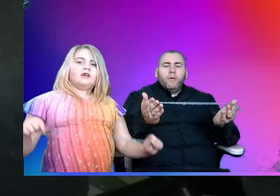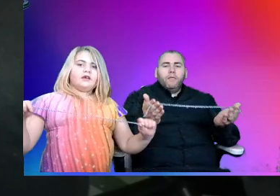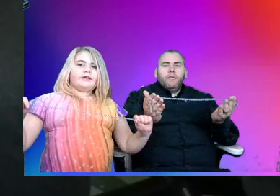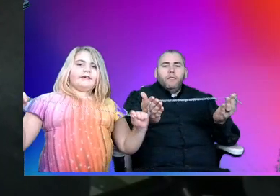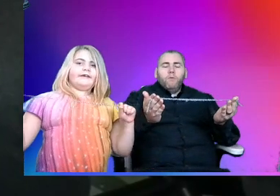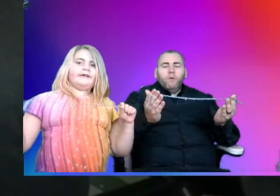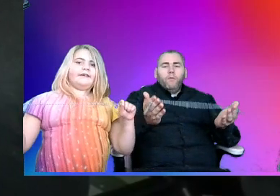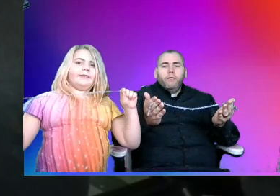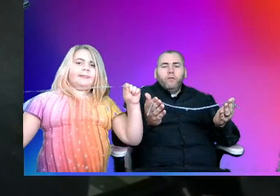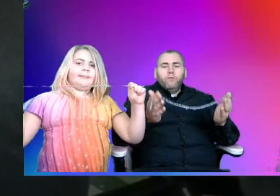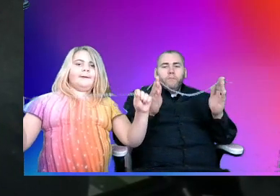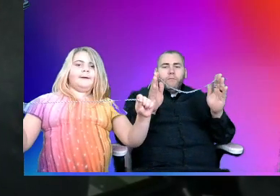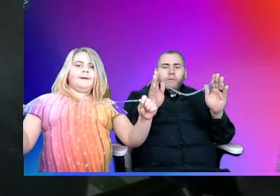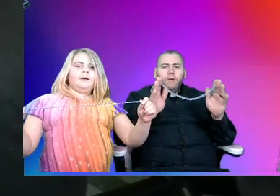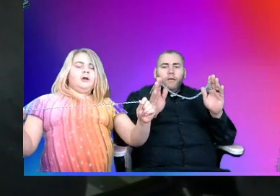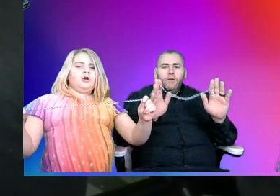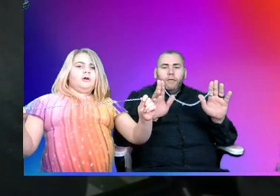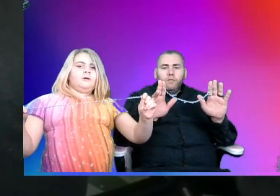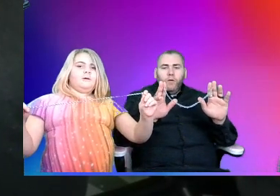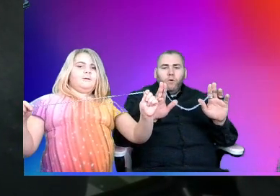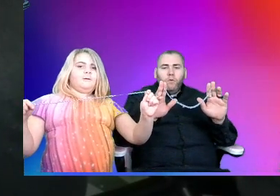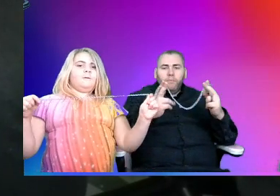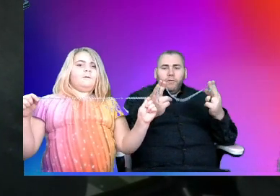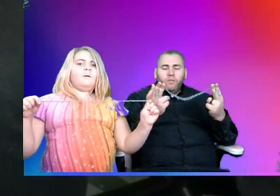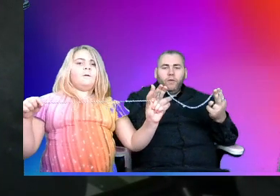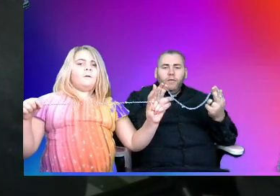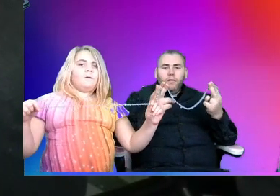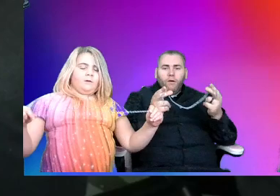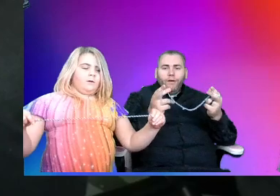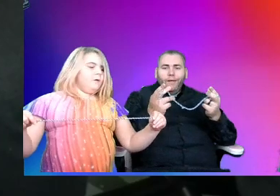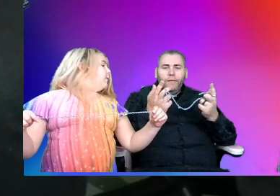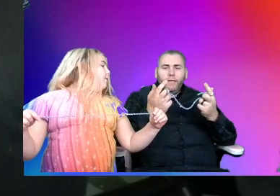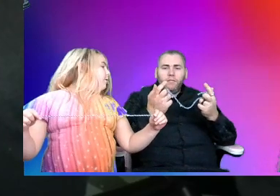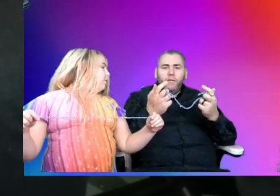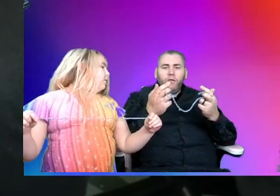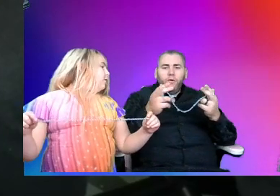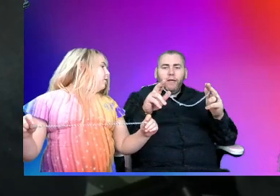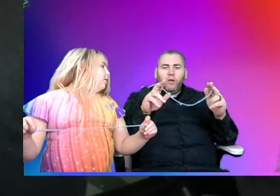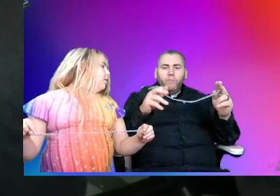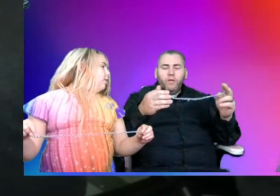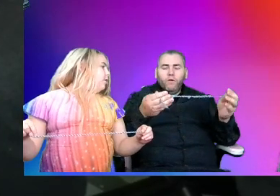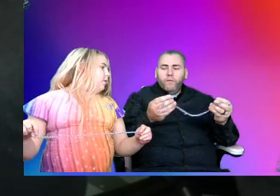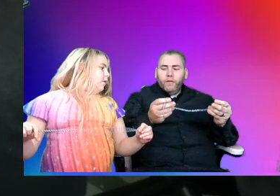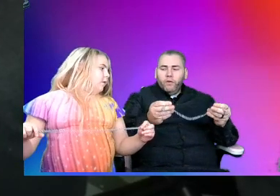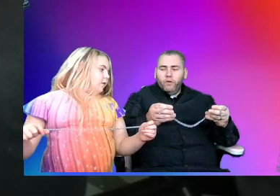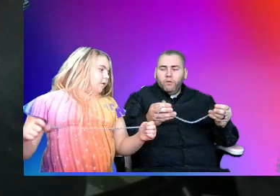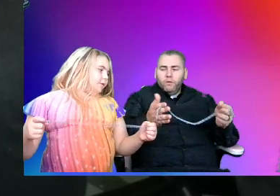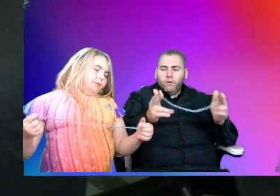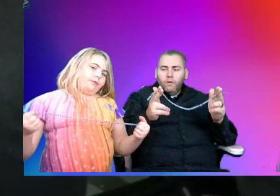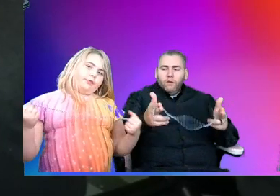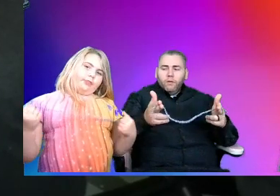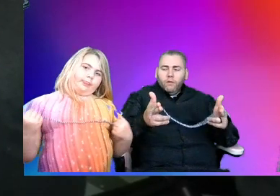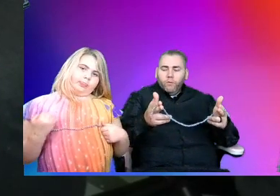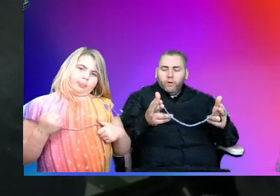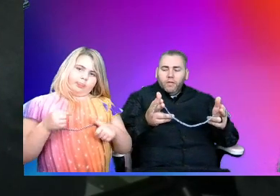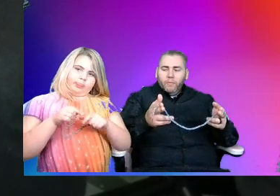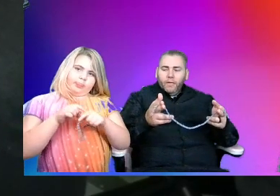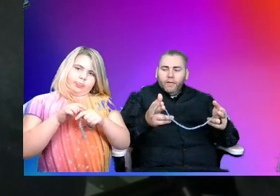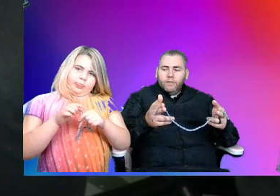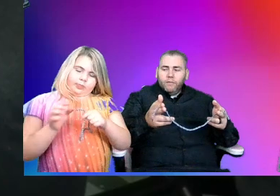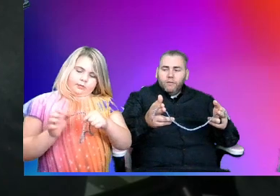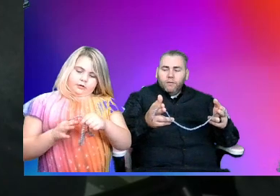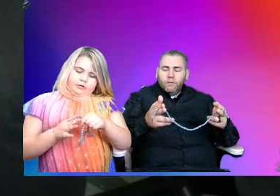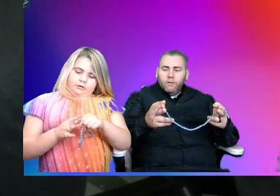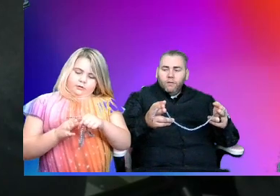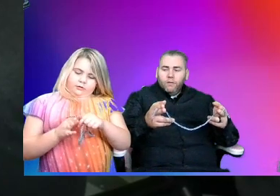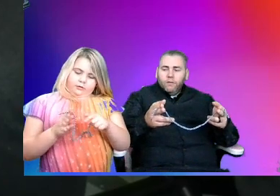So basically what we want to do is we hold it between our index finger and our middle finger, like we're clipping